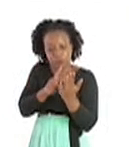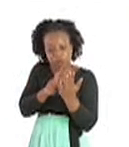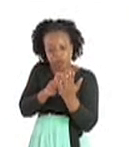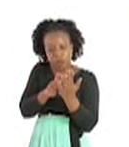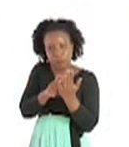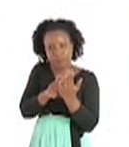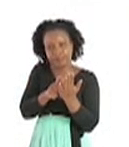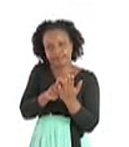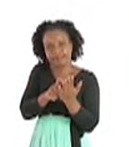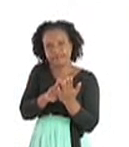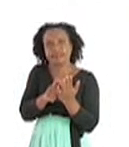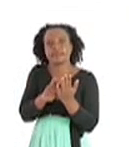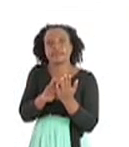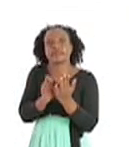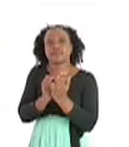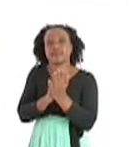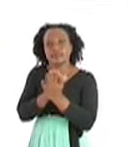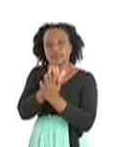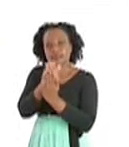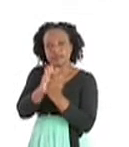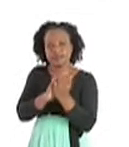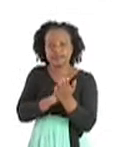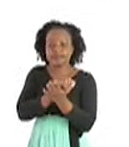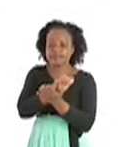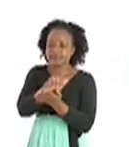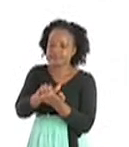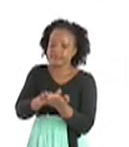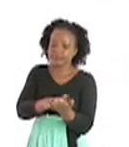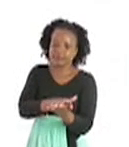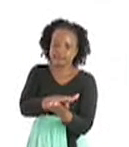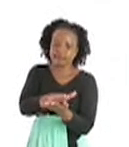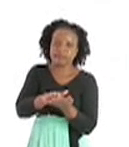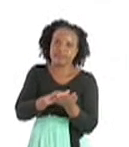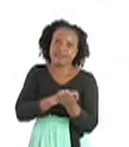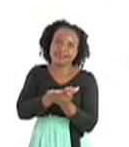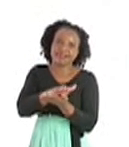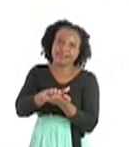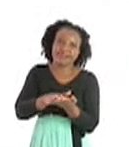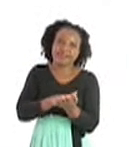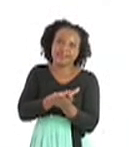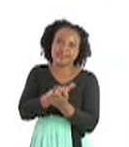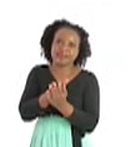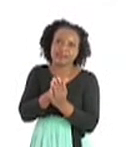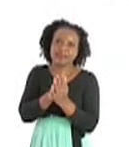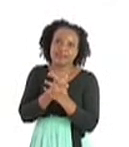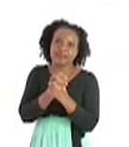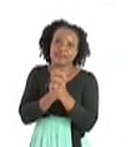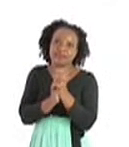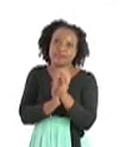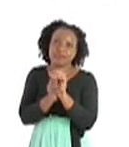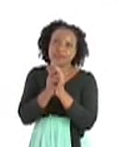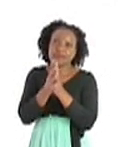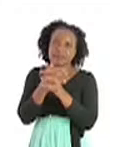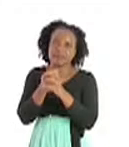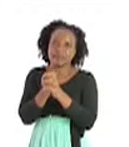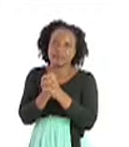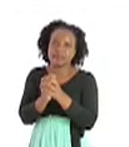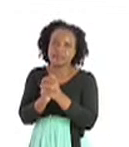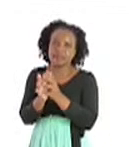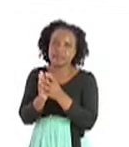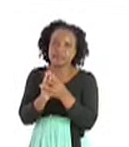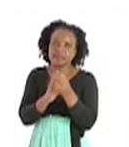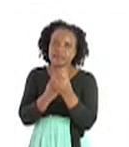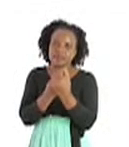the last time. Chanel, are you with me? Okay, in